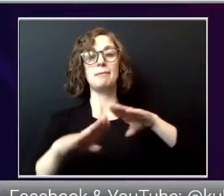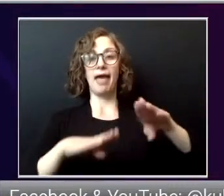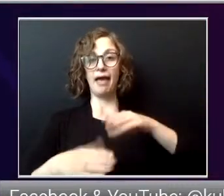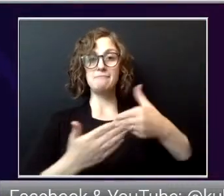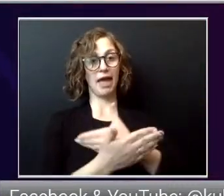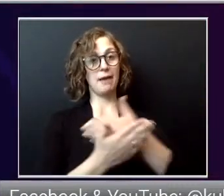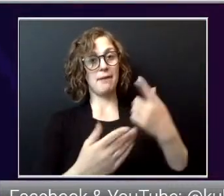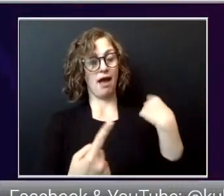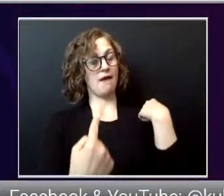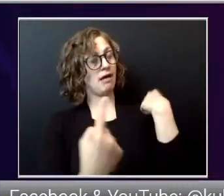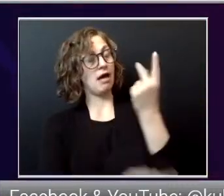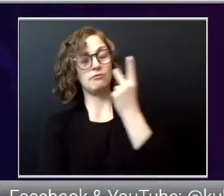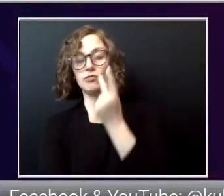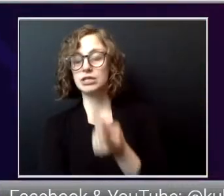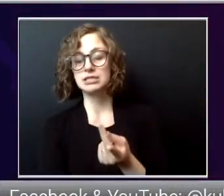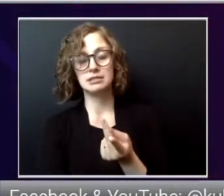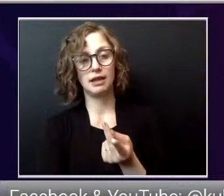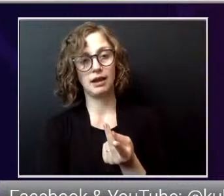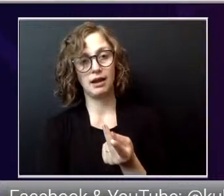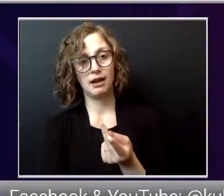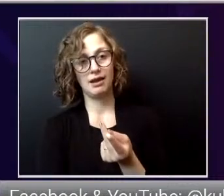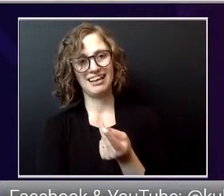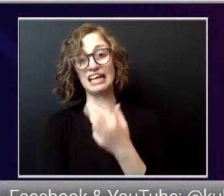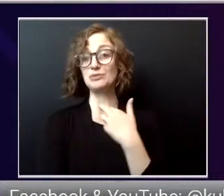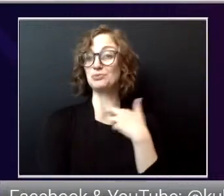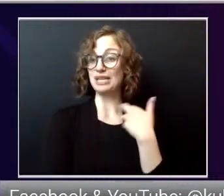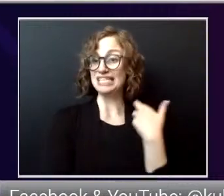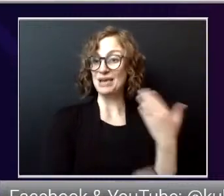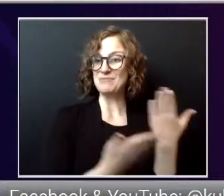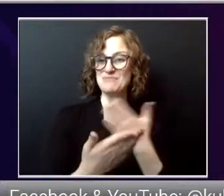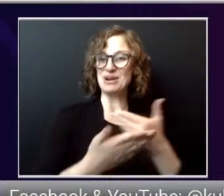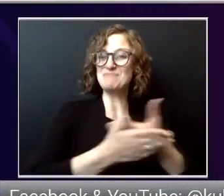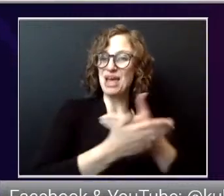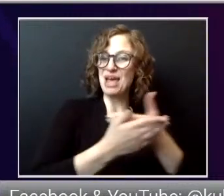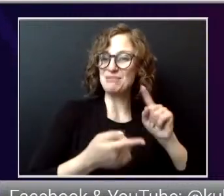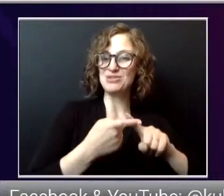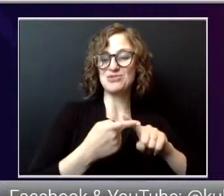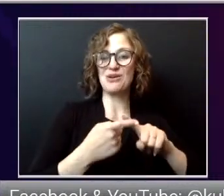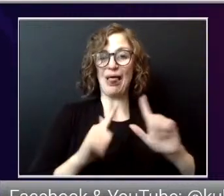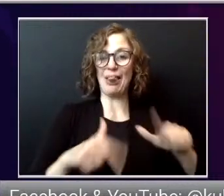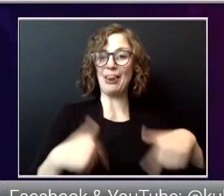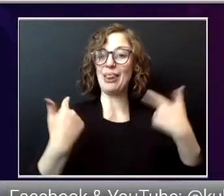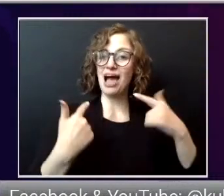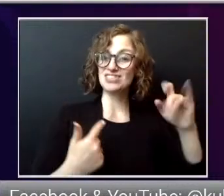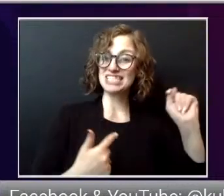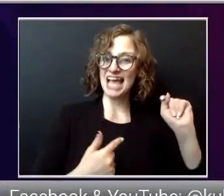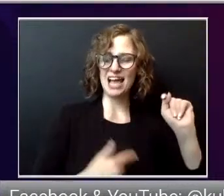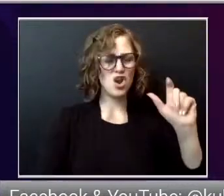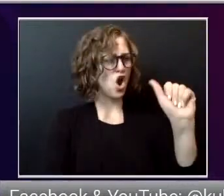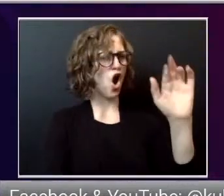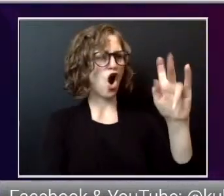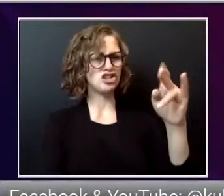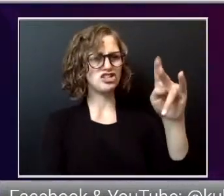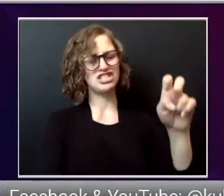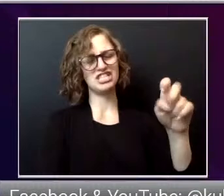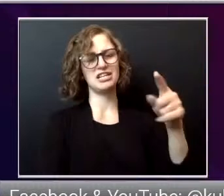We were, it's risky bringing a baby onto a live set, and Archie nailed it. Gotta have the snacks.